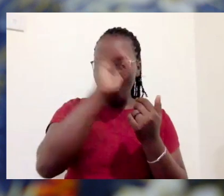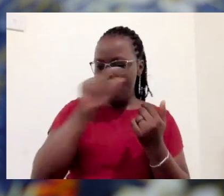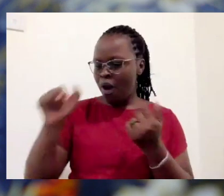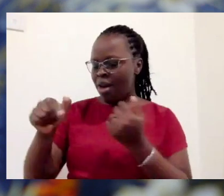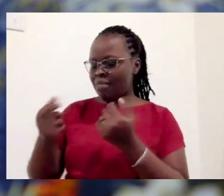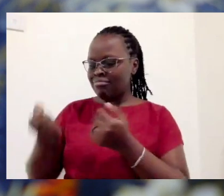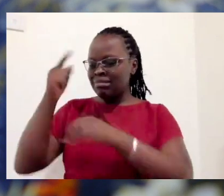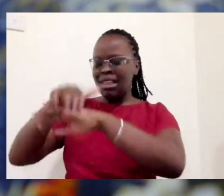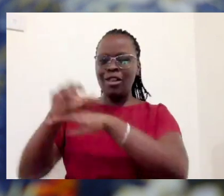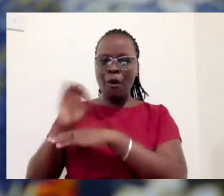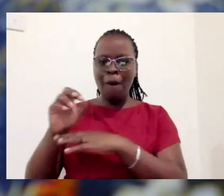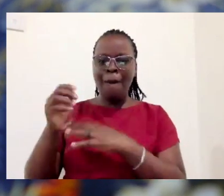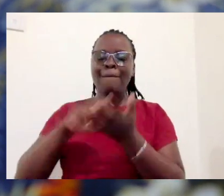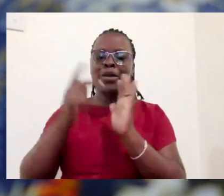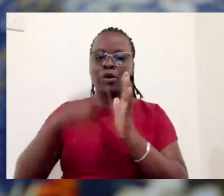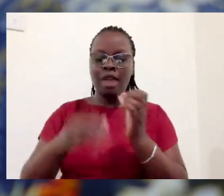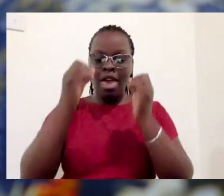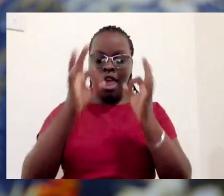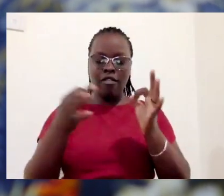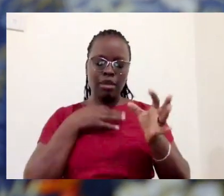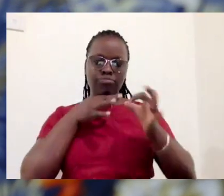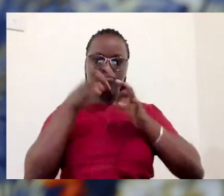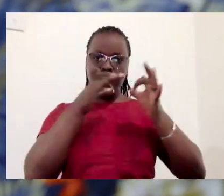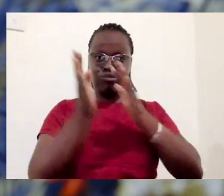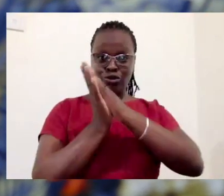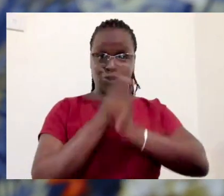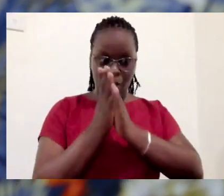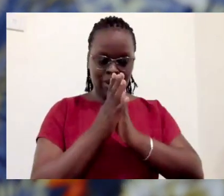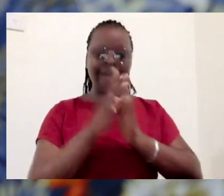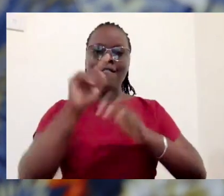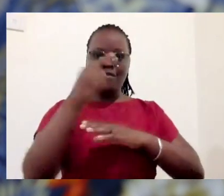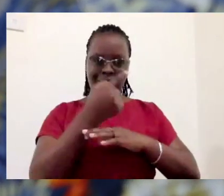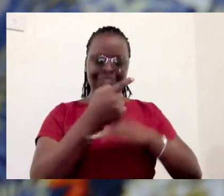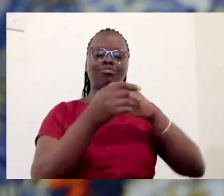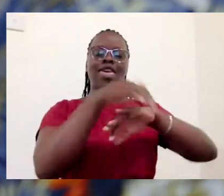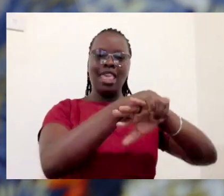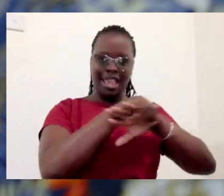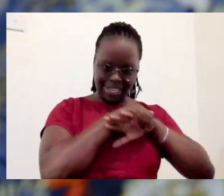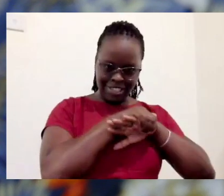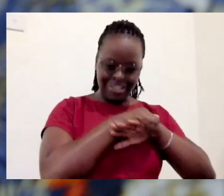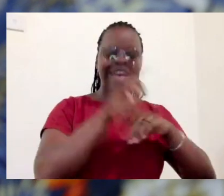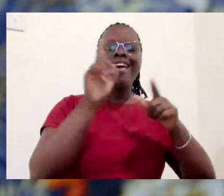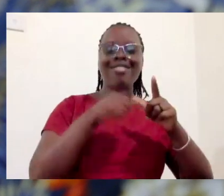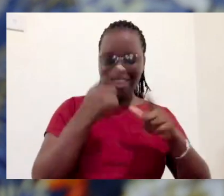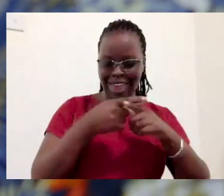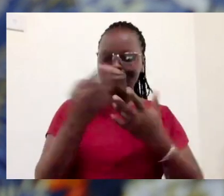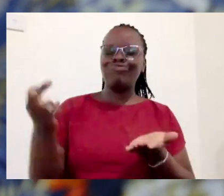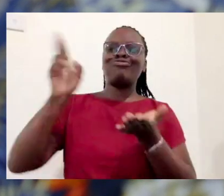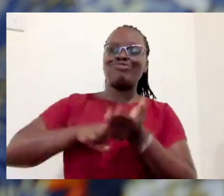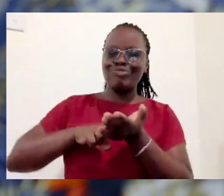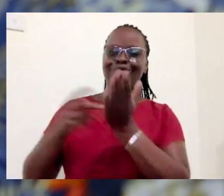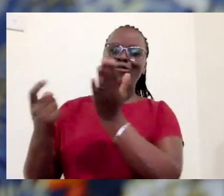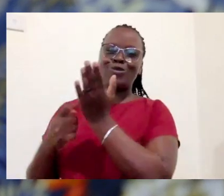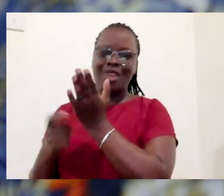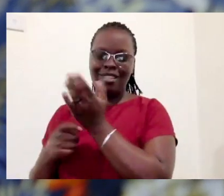going to be saying one thing in English and repeating the same thing in Swahili for this other person to understand, it becomes